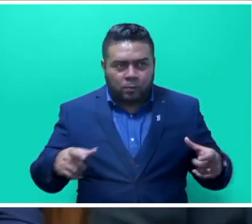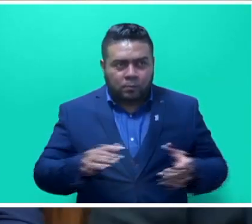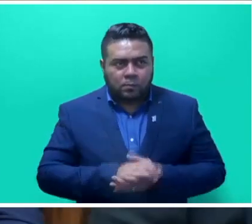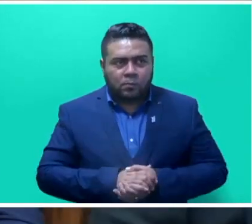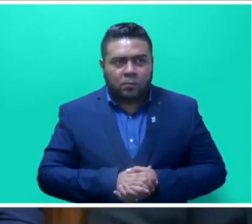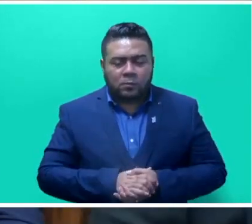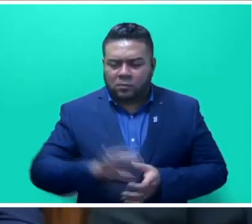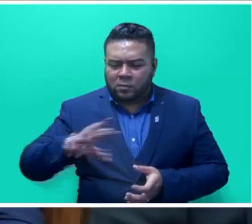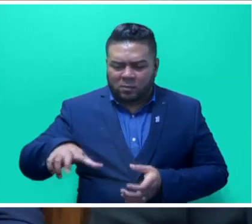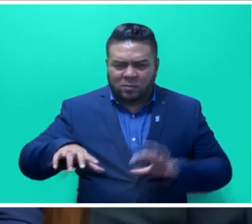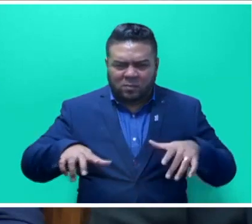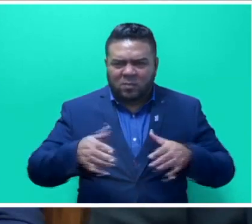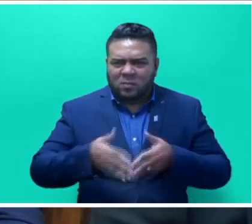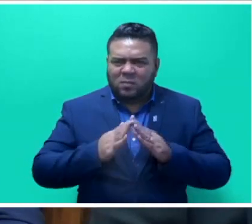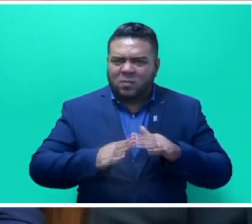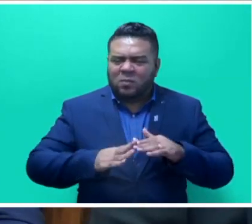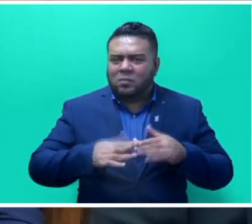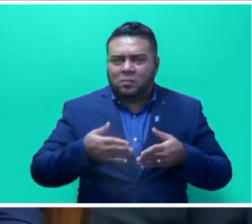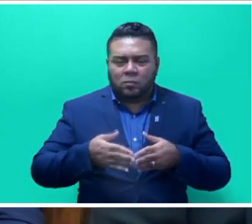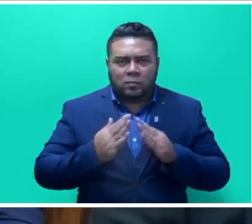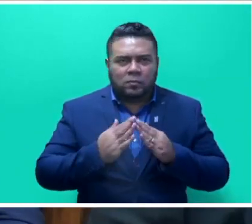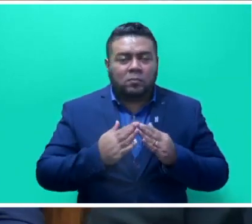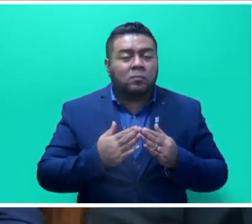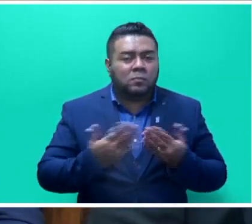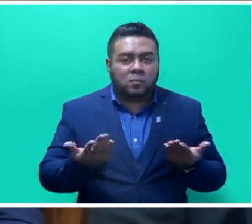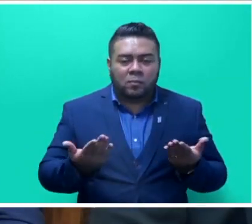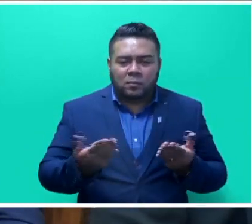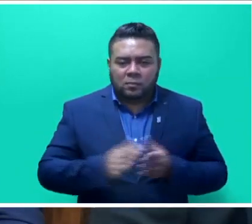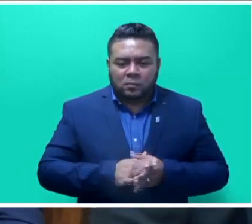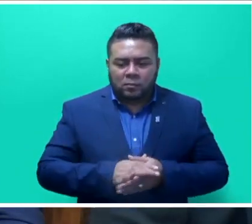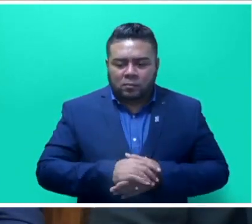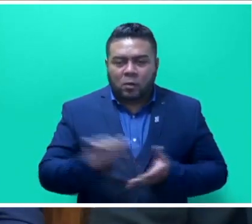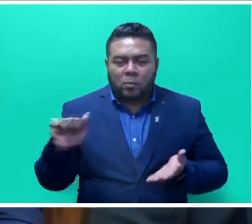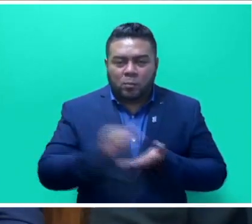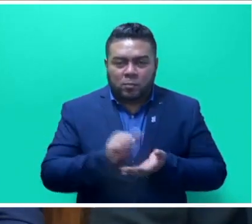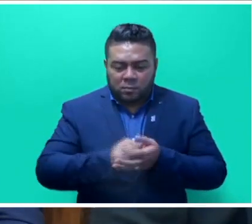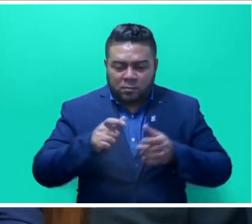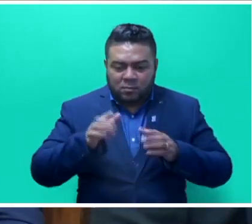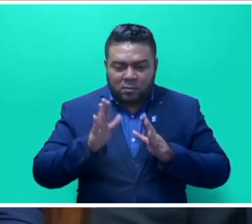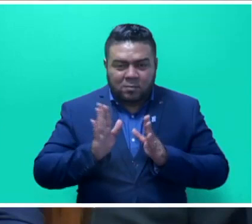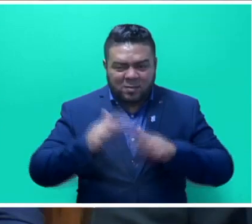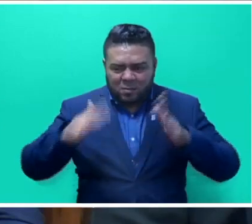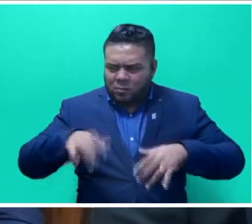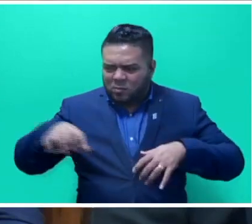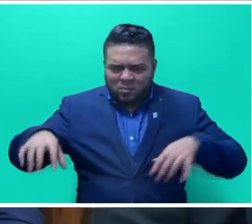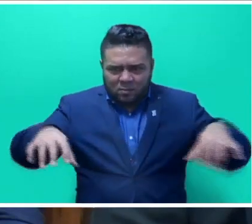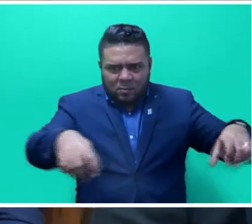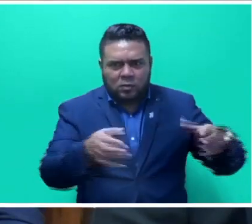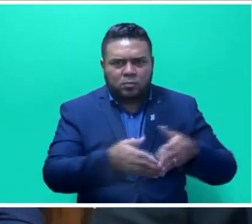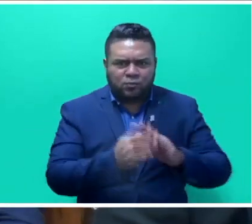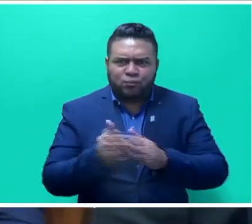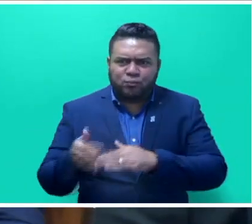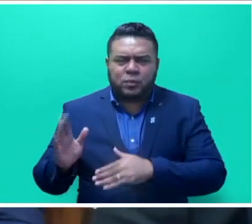Informal settlement has become a major feature in Fiji's urban life for the past 40 to 50 years. Mr. Speaker,